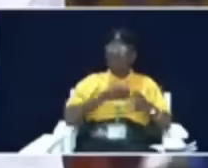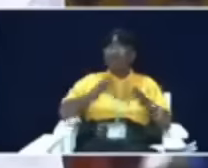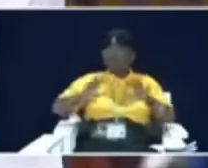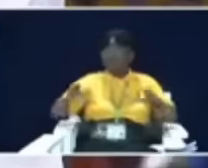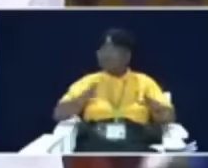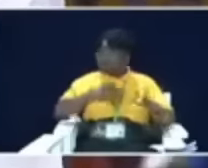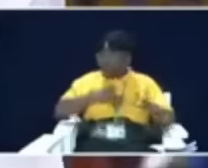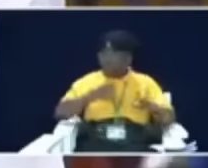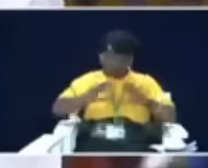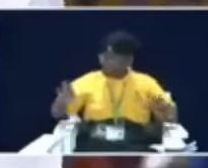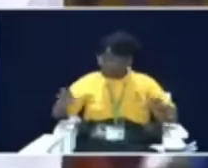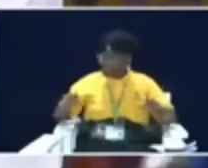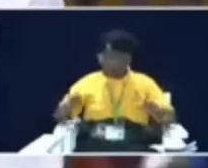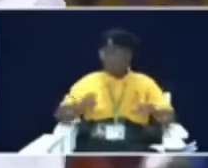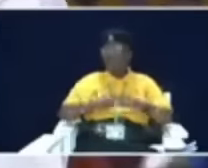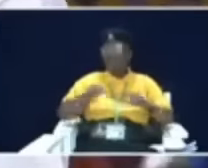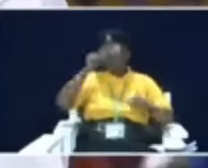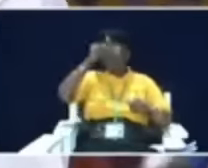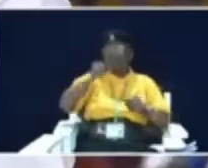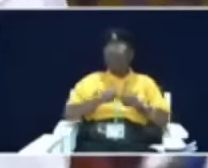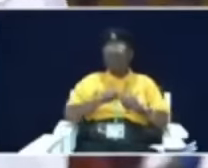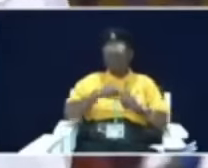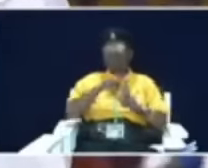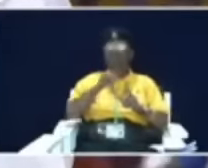somewhere, I can't remember whether in Europe or something,